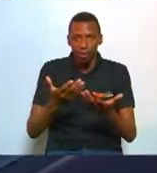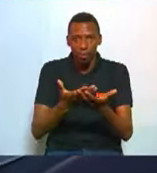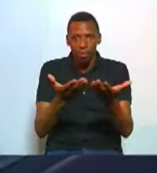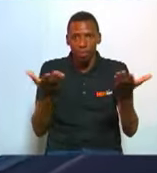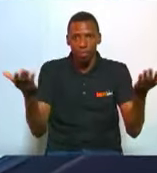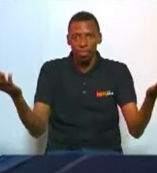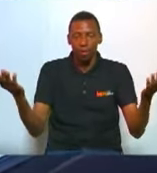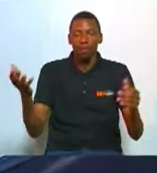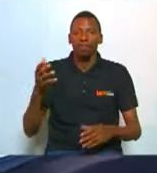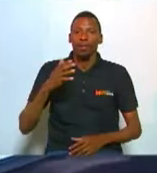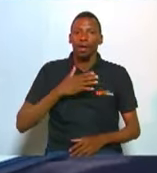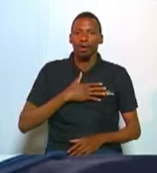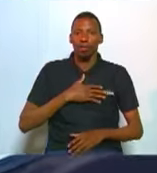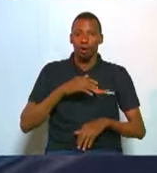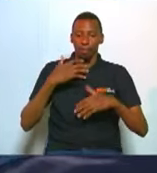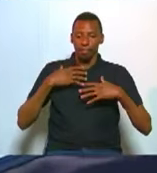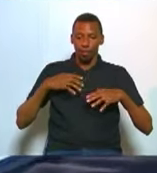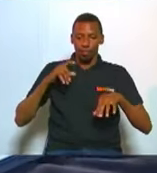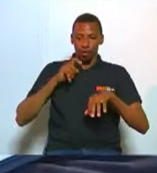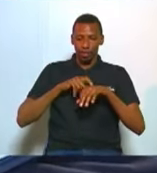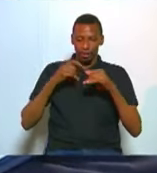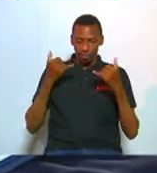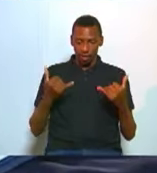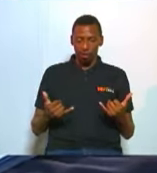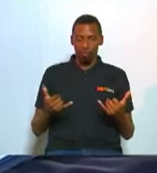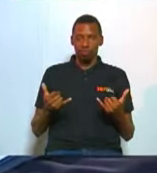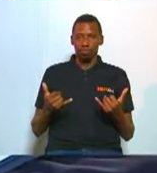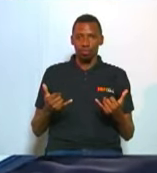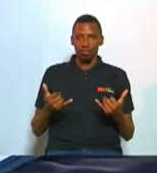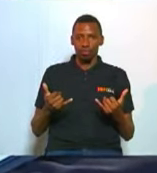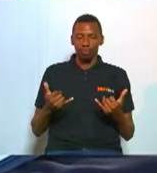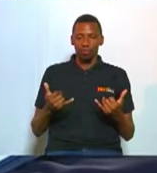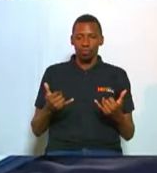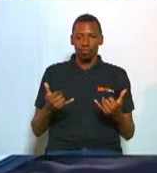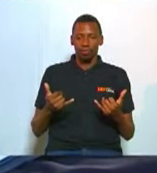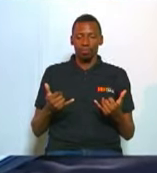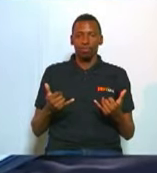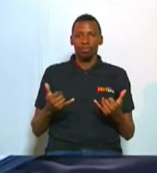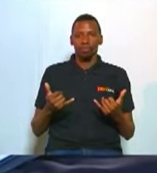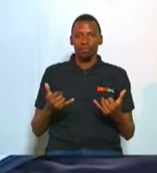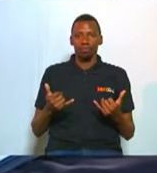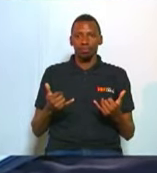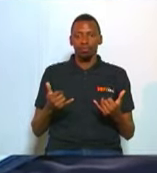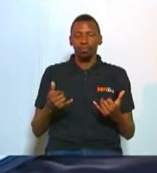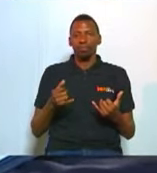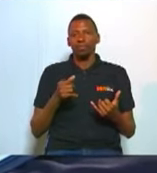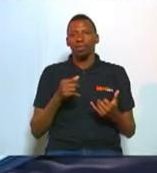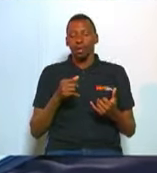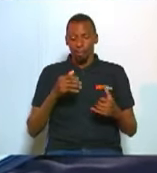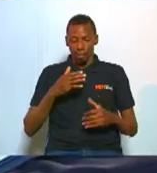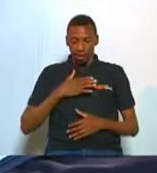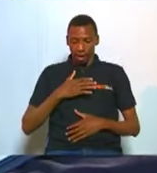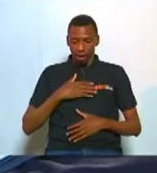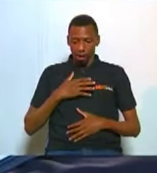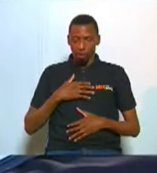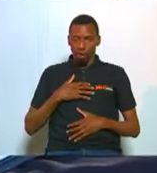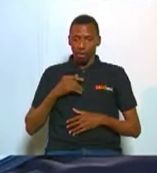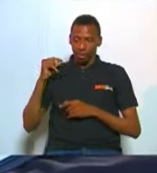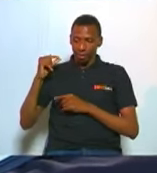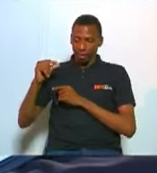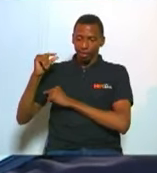our generation, not Dr. Lekundayo's generation, Pastor Ruguri, not our generation,